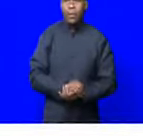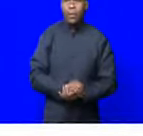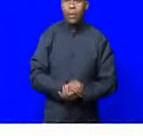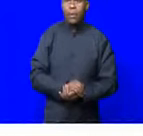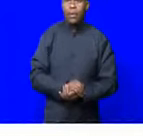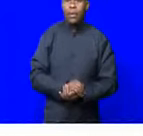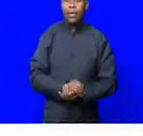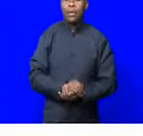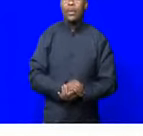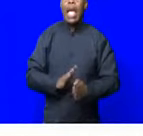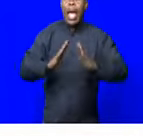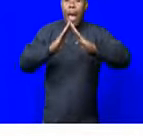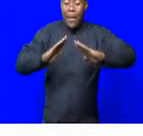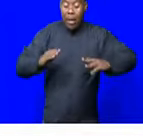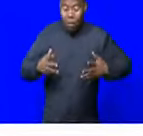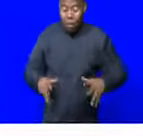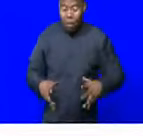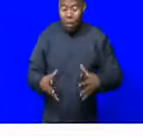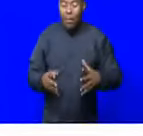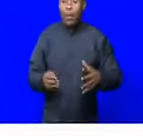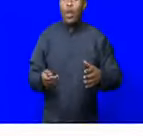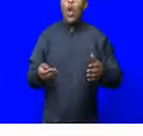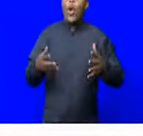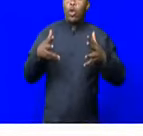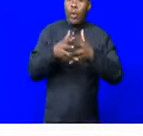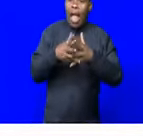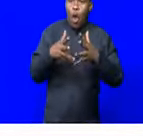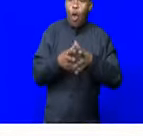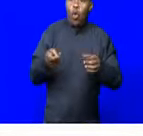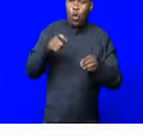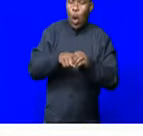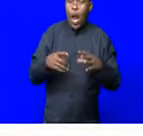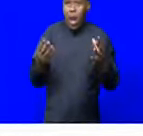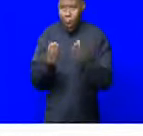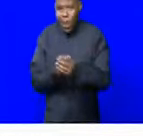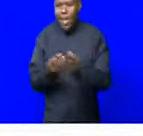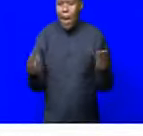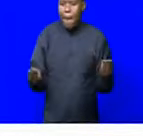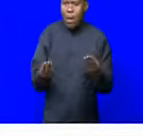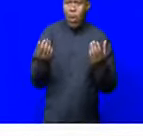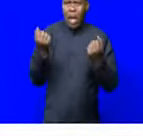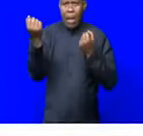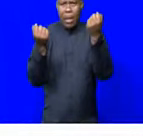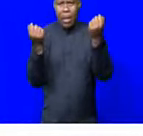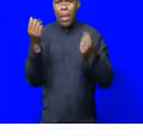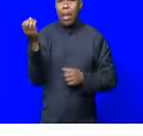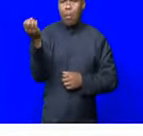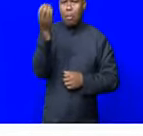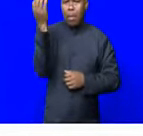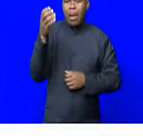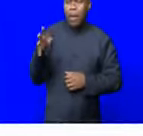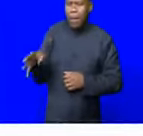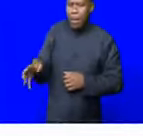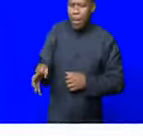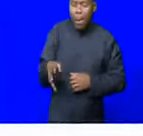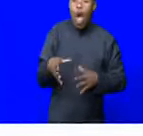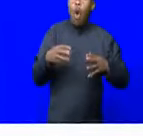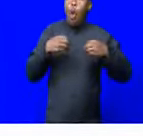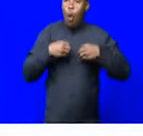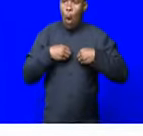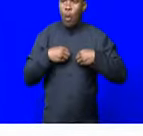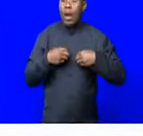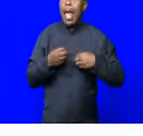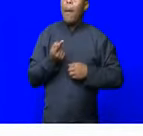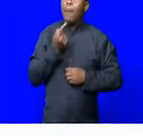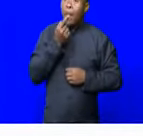Private tractor owners say if paid on time, they could improve their service delivery to farmers. The Minister of Agriculture had a meeting with private